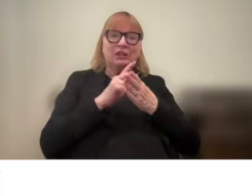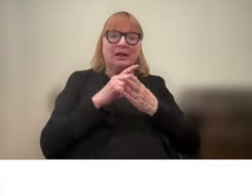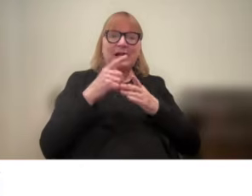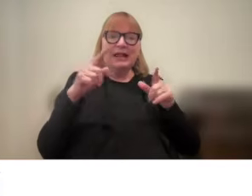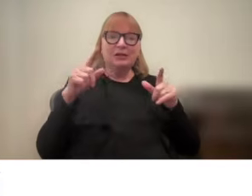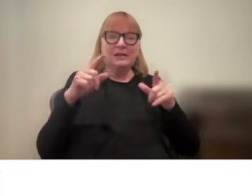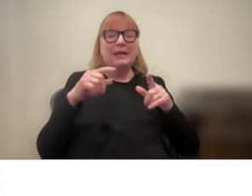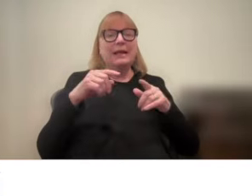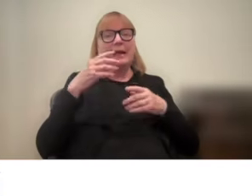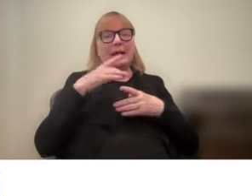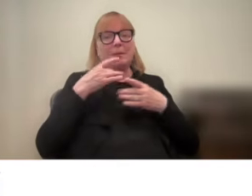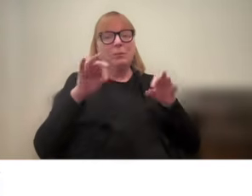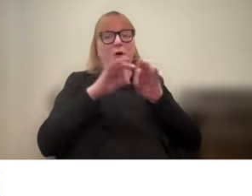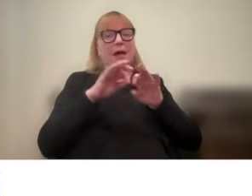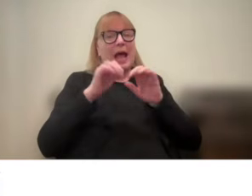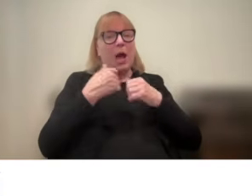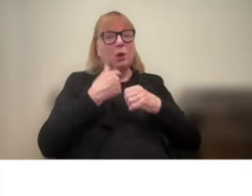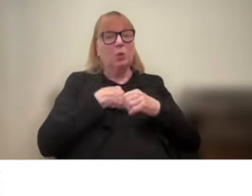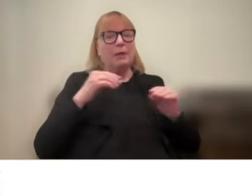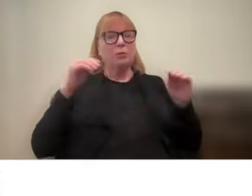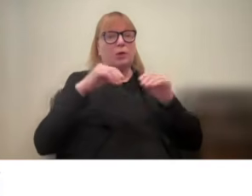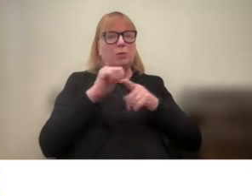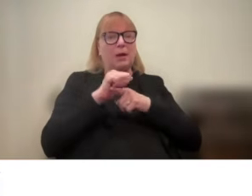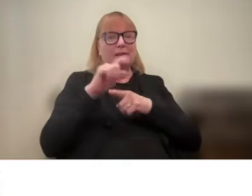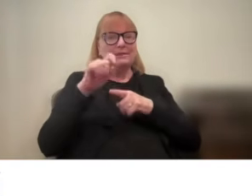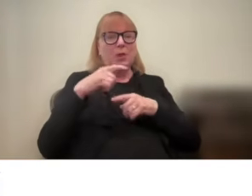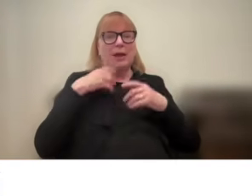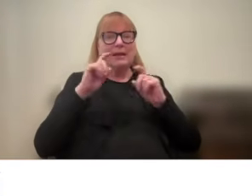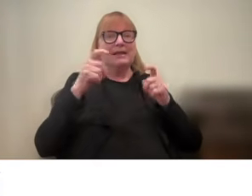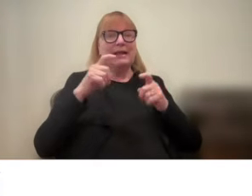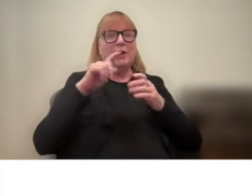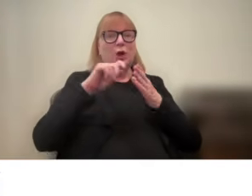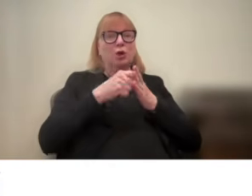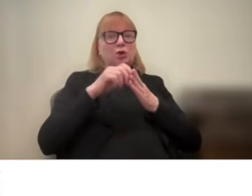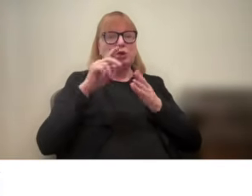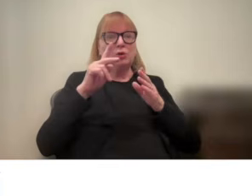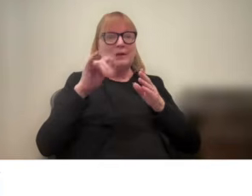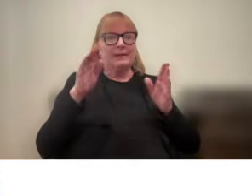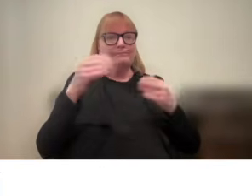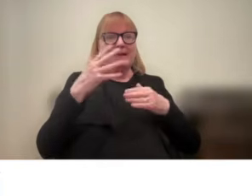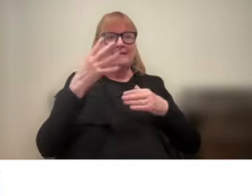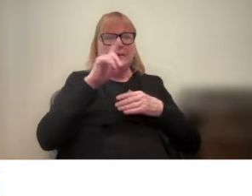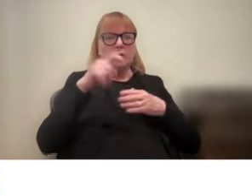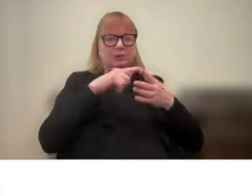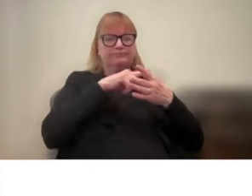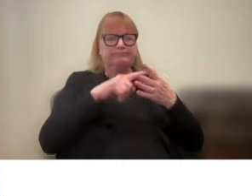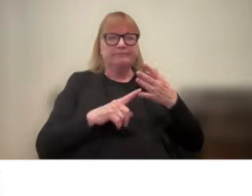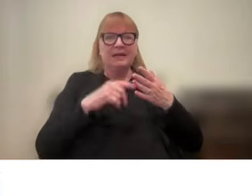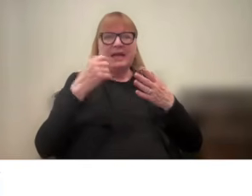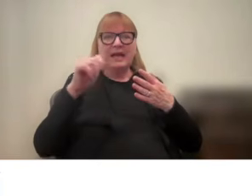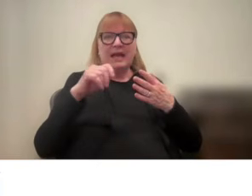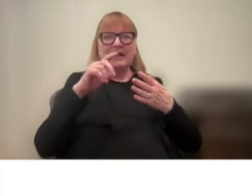is important. But how do we put this into practice? So I want to give you a toolkit of 5 questions that you can ask of any